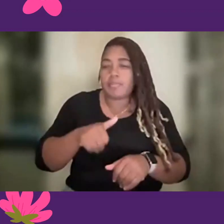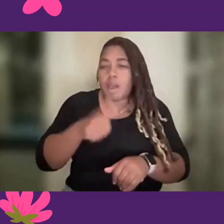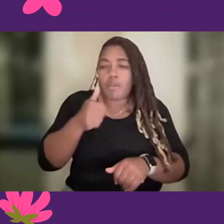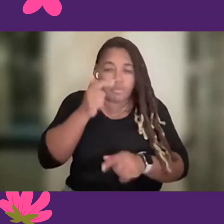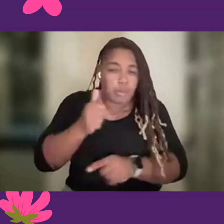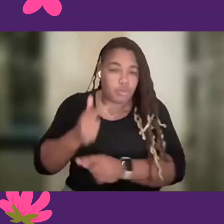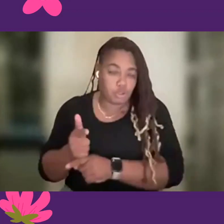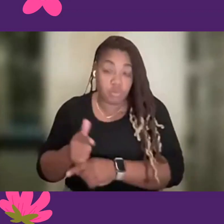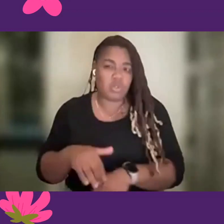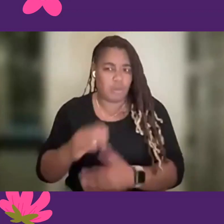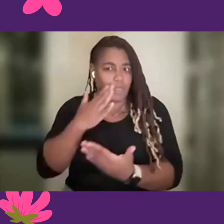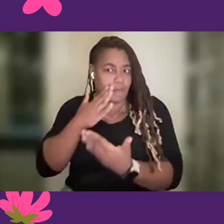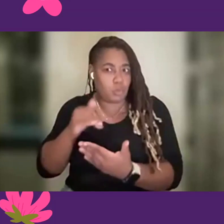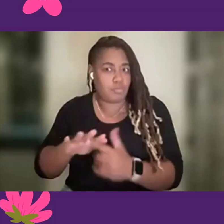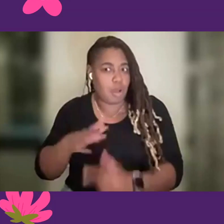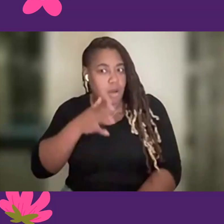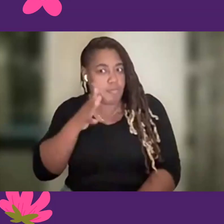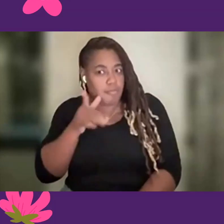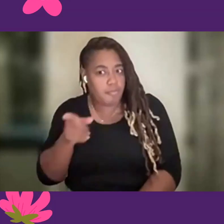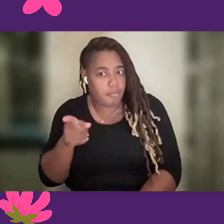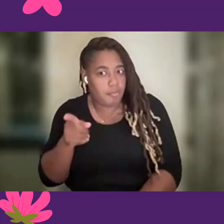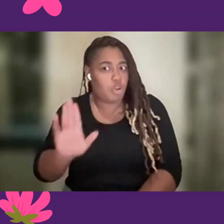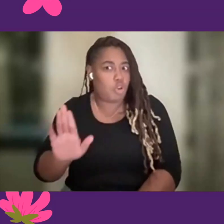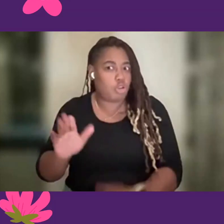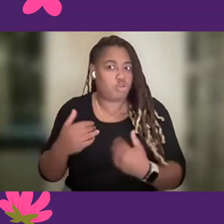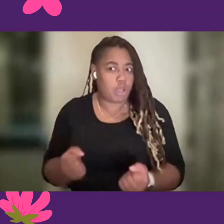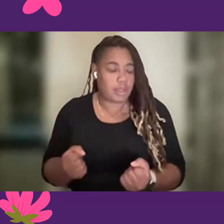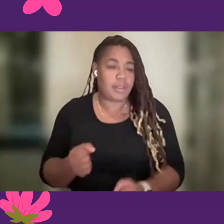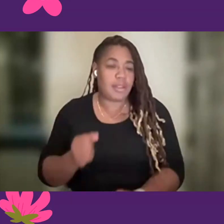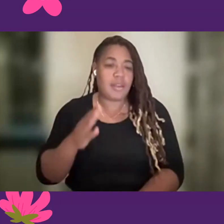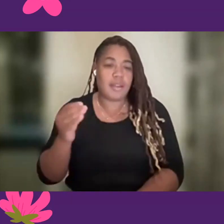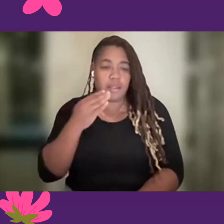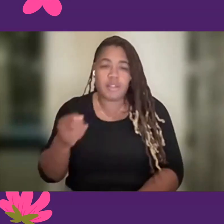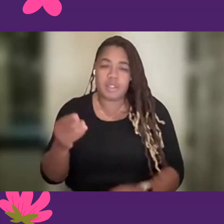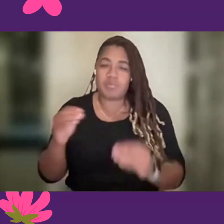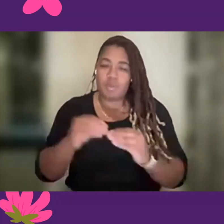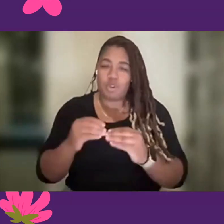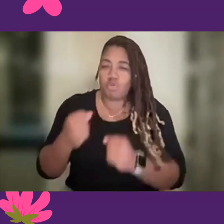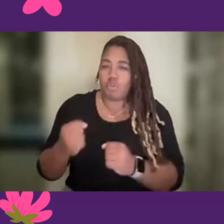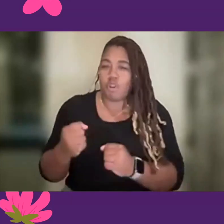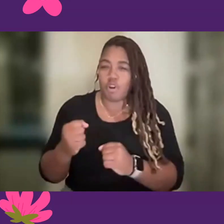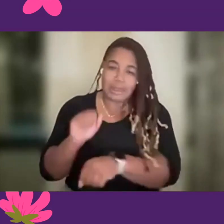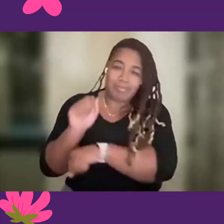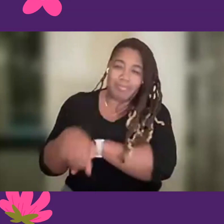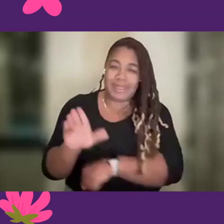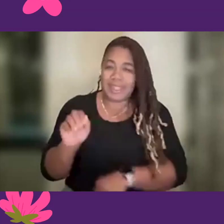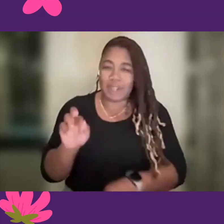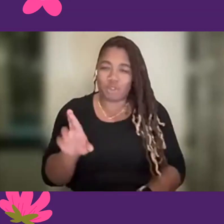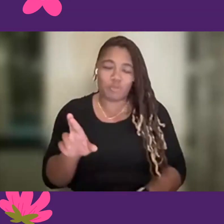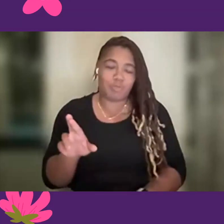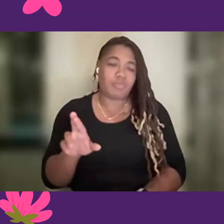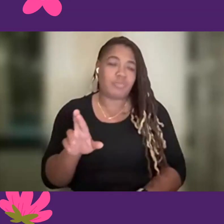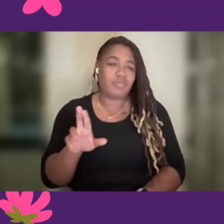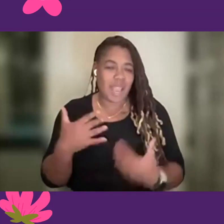thankful to her and her strength, and thankfully she is stronger than cancer and is in a place of recovery.